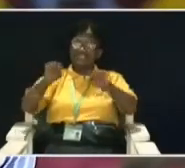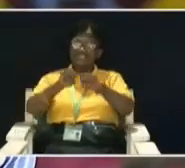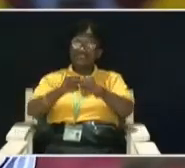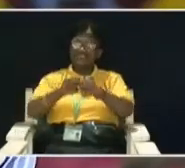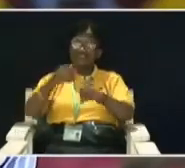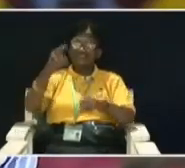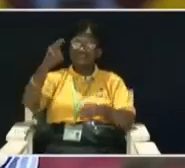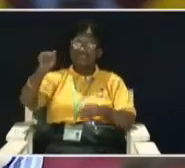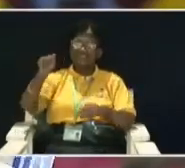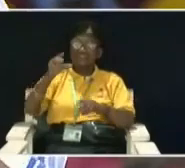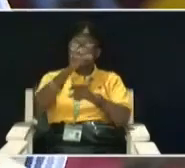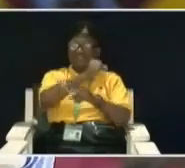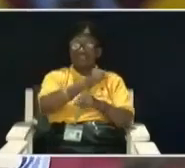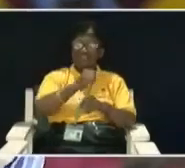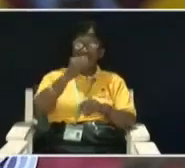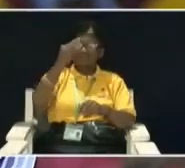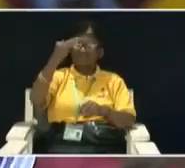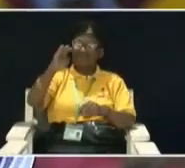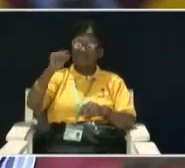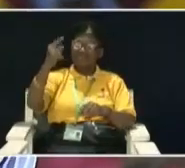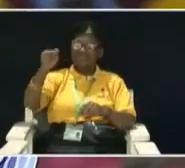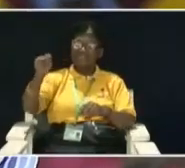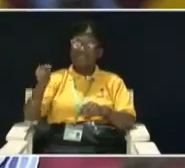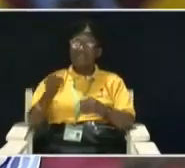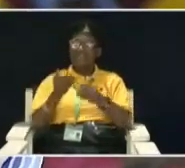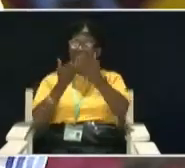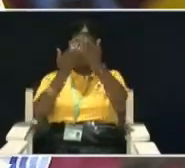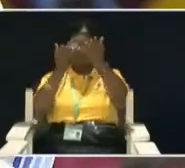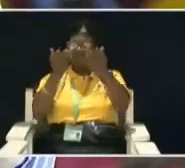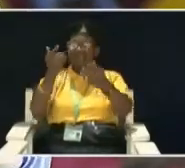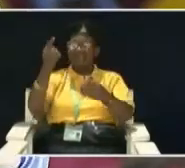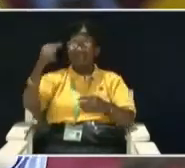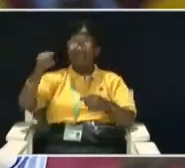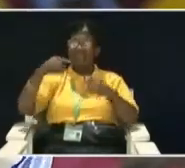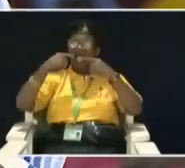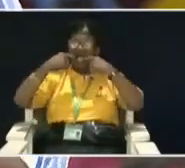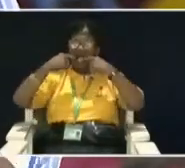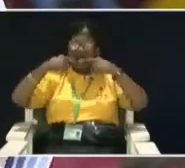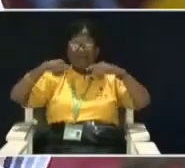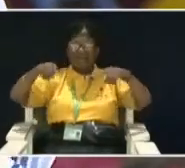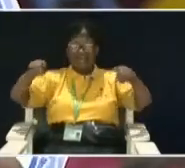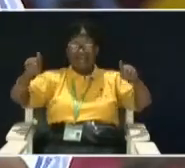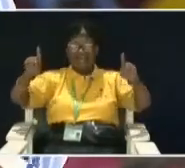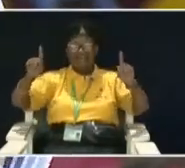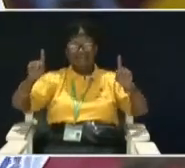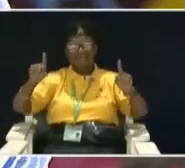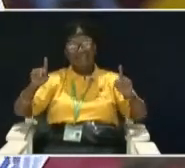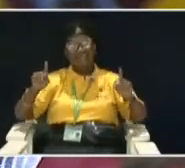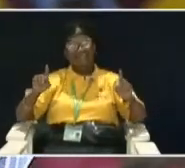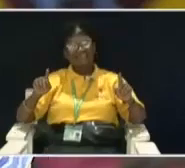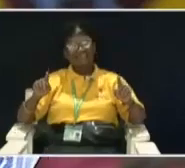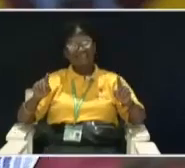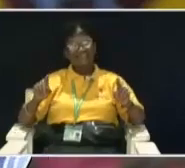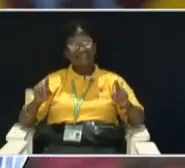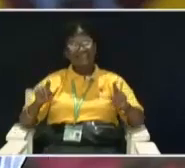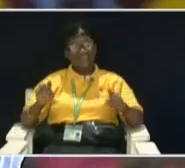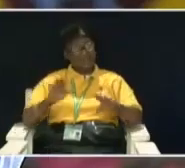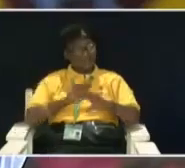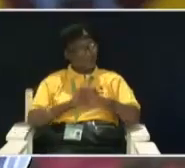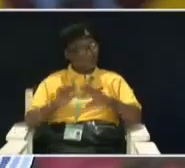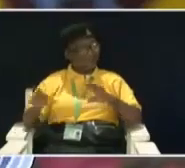offering, the announcement. I mean, you like the phonetics, don't you?